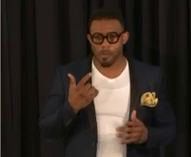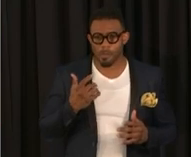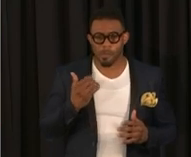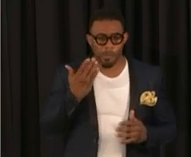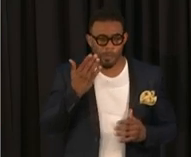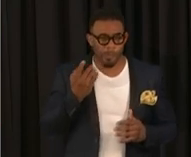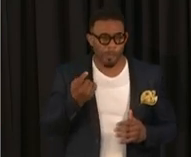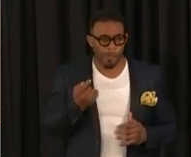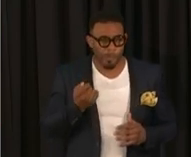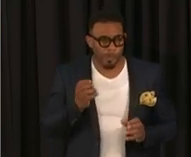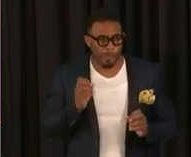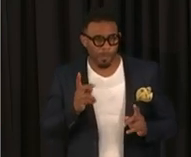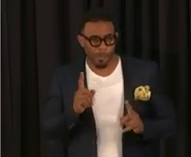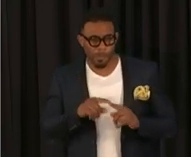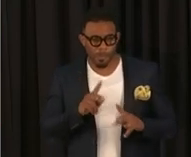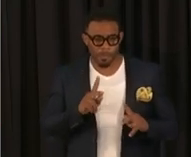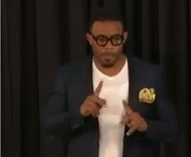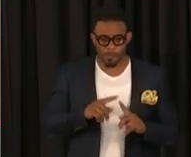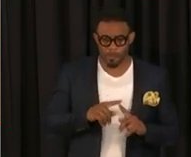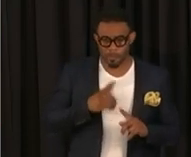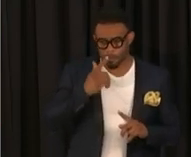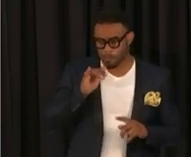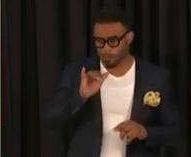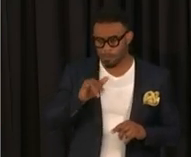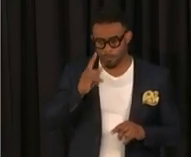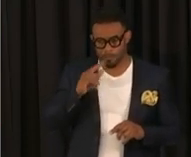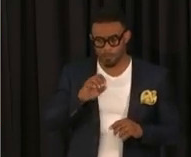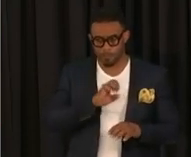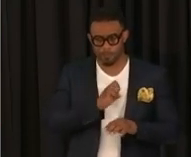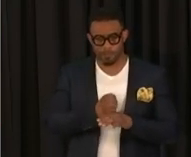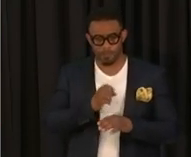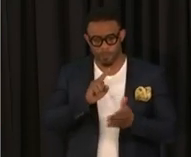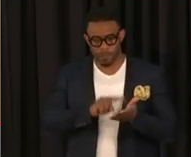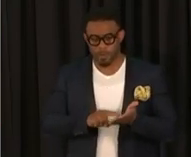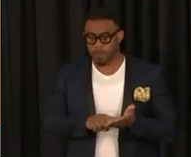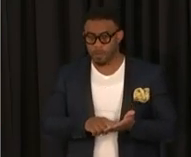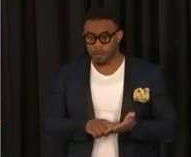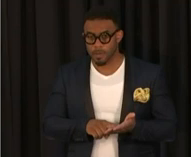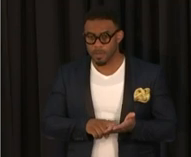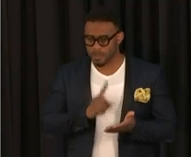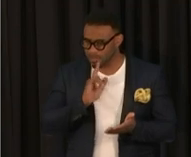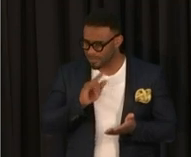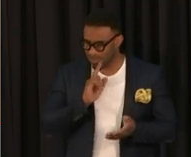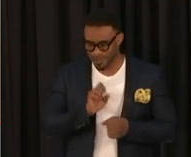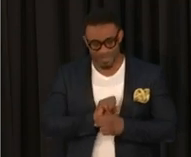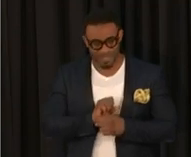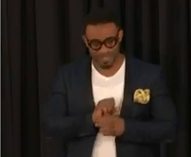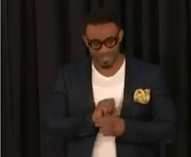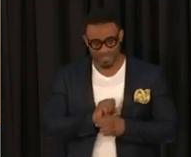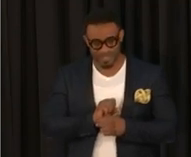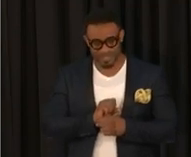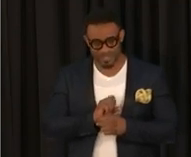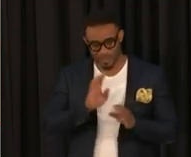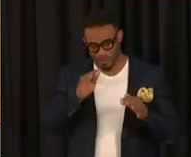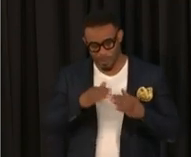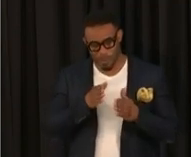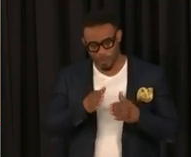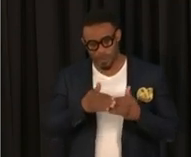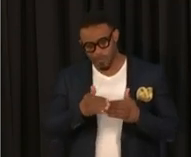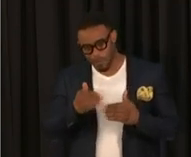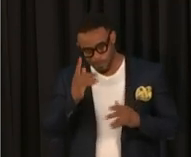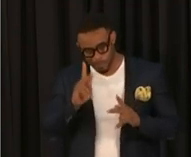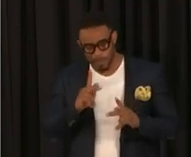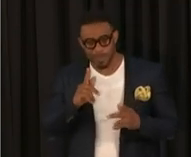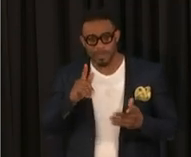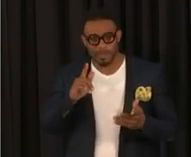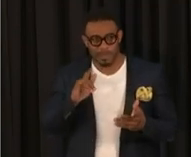it could seem a little bit opaque to folks too, because I think that energy audit, does that really illuminate sort of the way forward